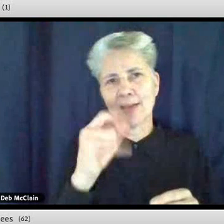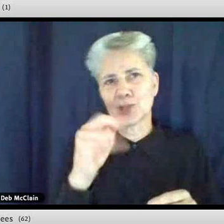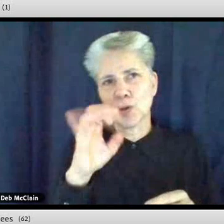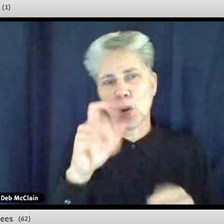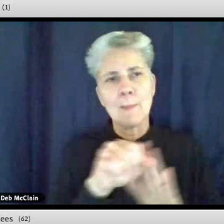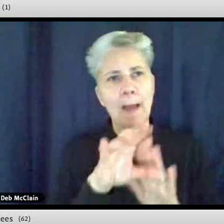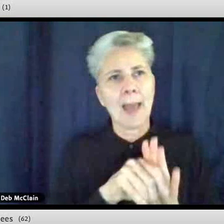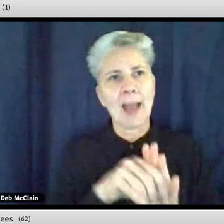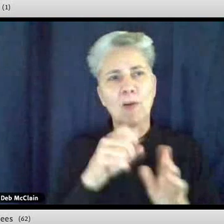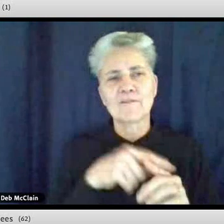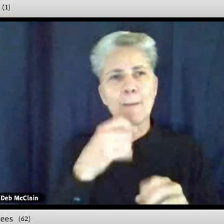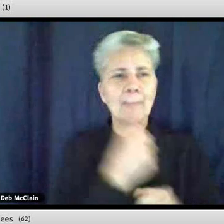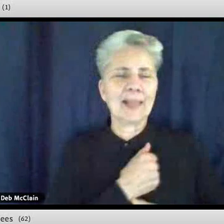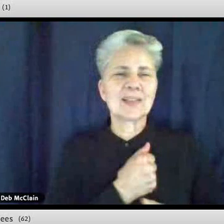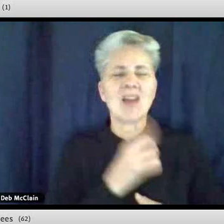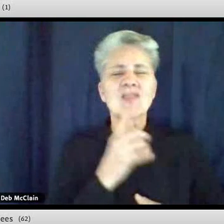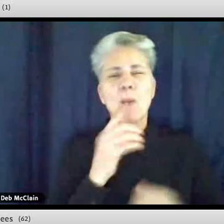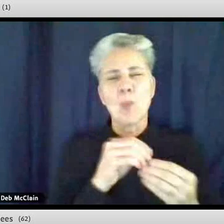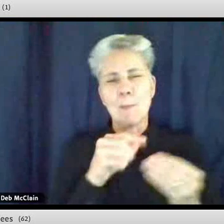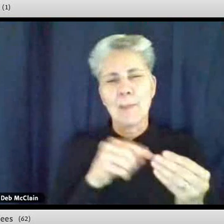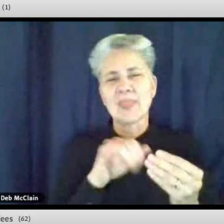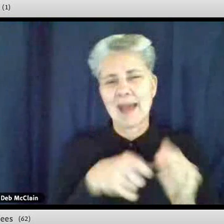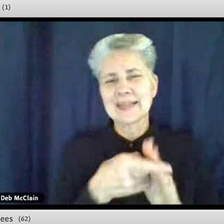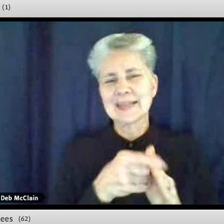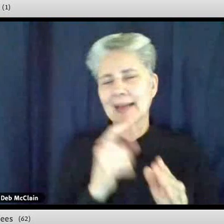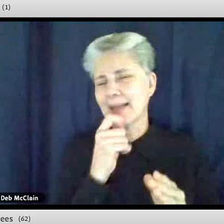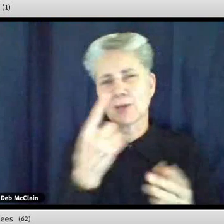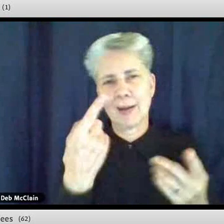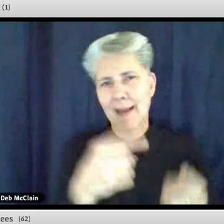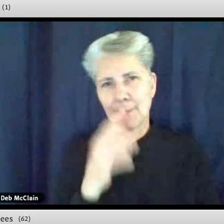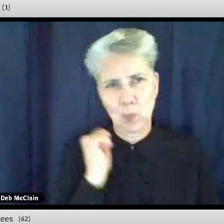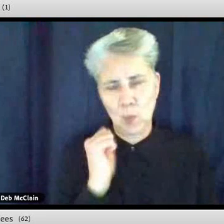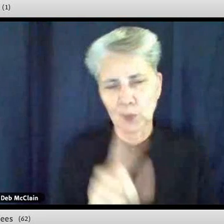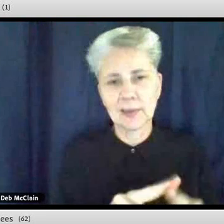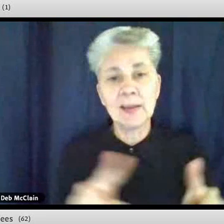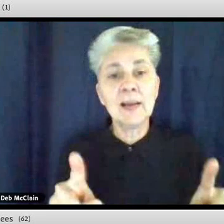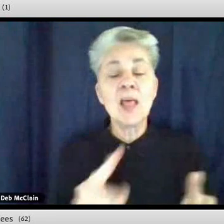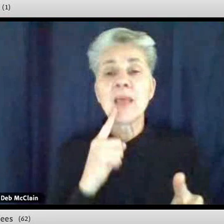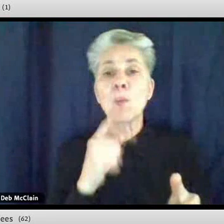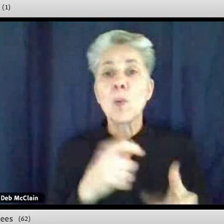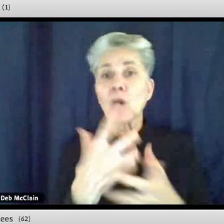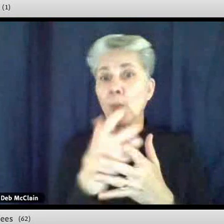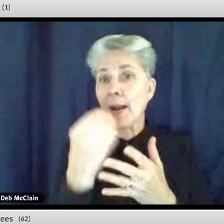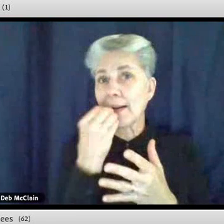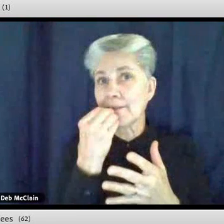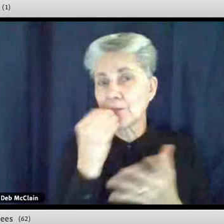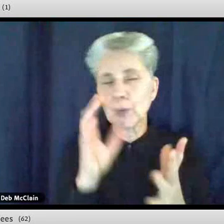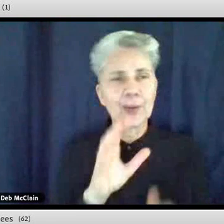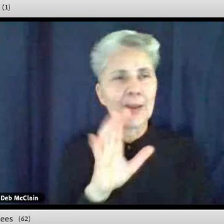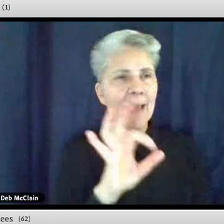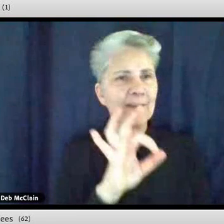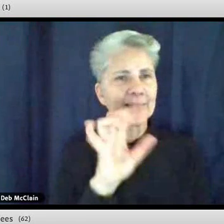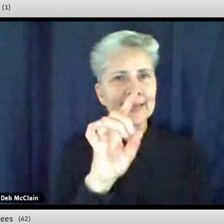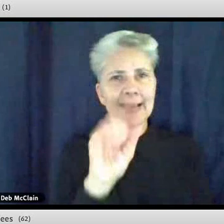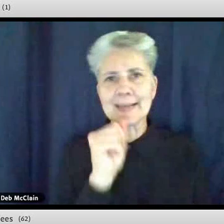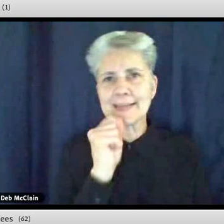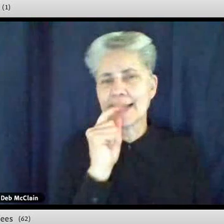even go outside, which I know is illogical, especially with my background for the military. And I'll talk to you a little bit more about that in a second. That's not going to